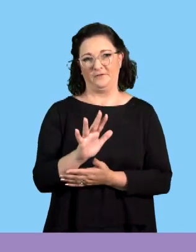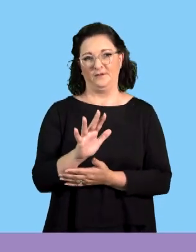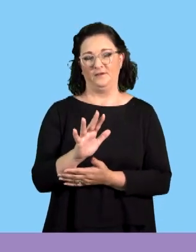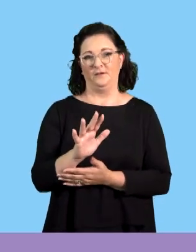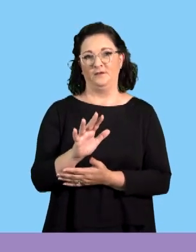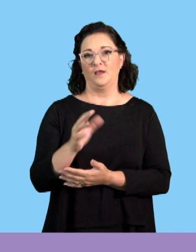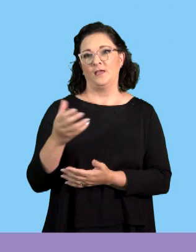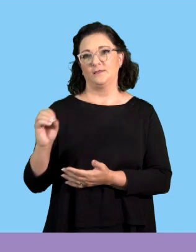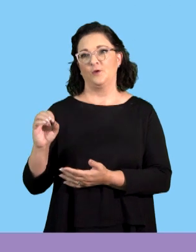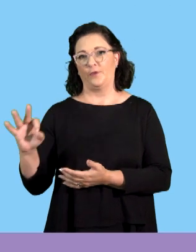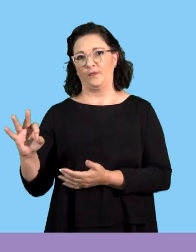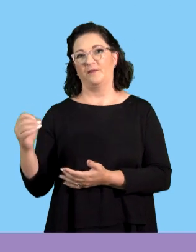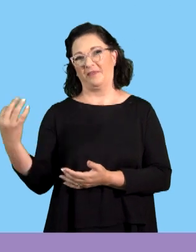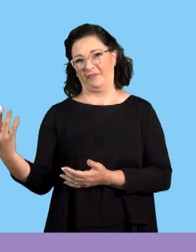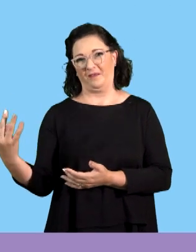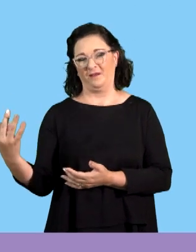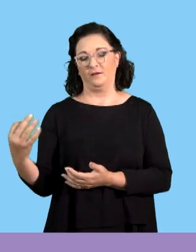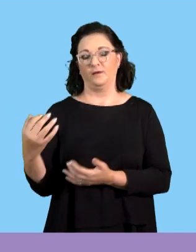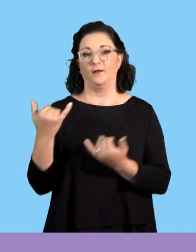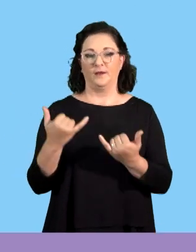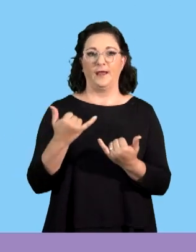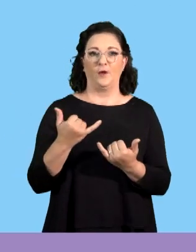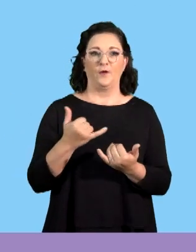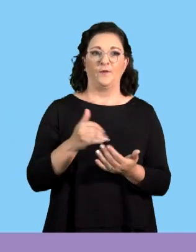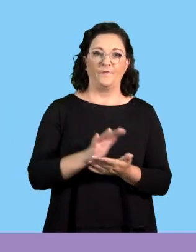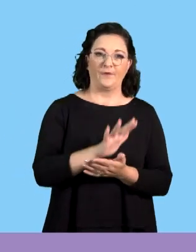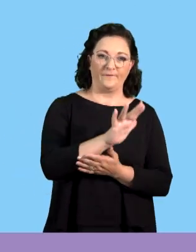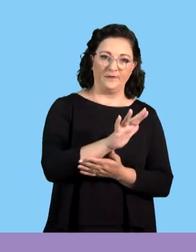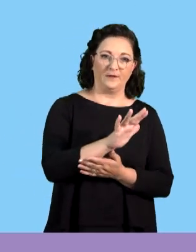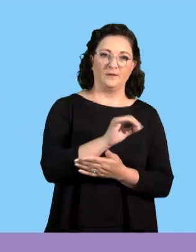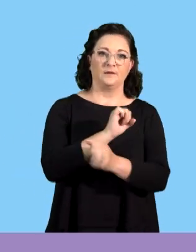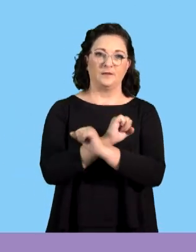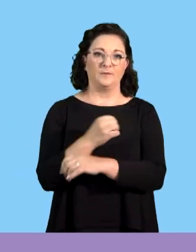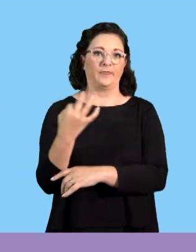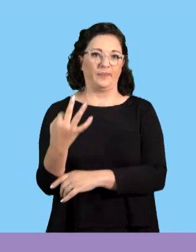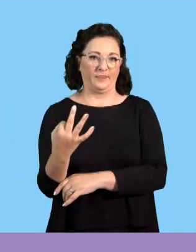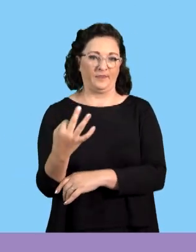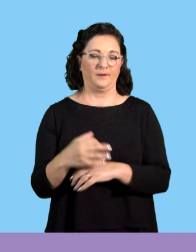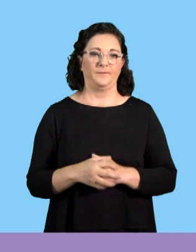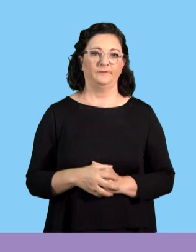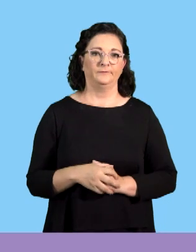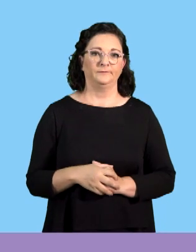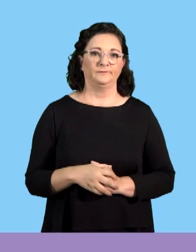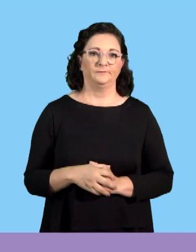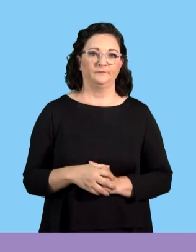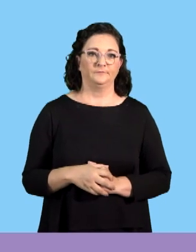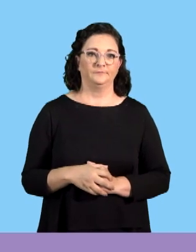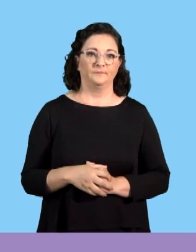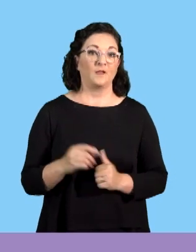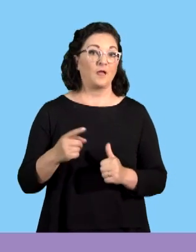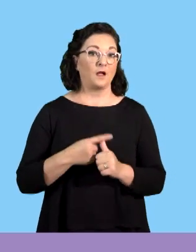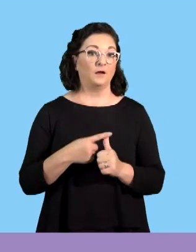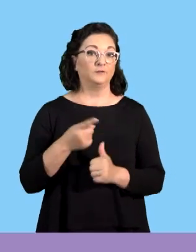15, and a 03, which is 3. Now we know that we are going to have 15 multiplied